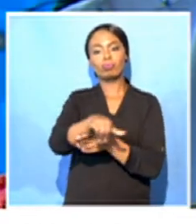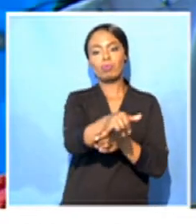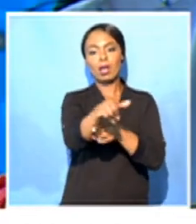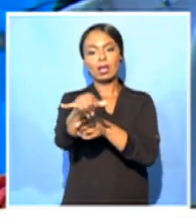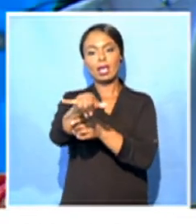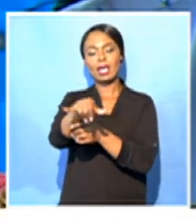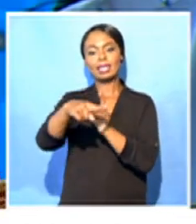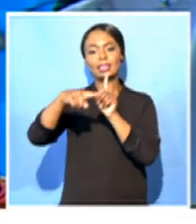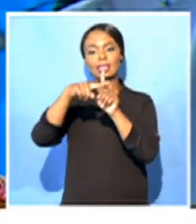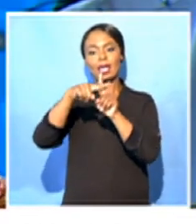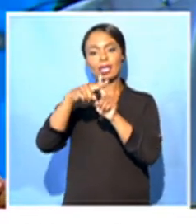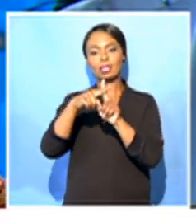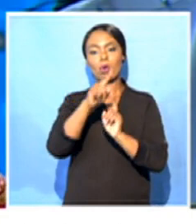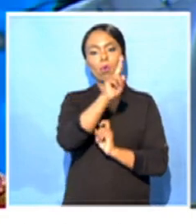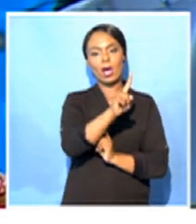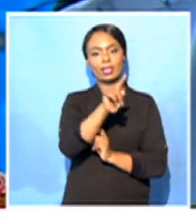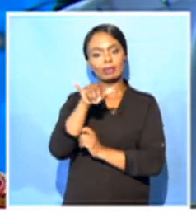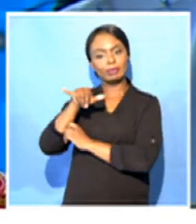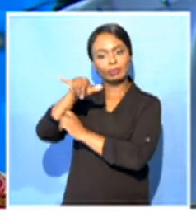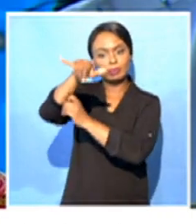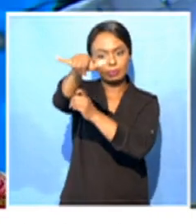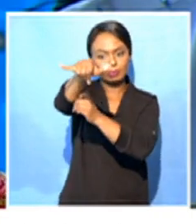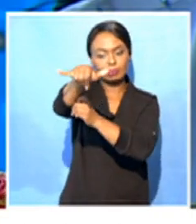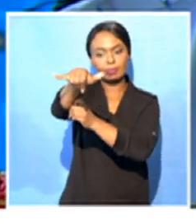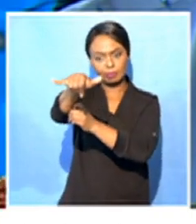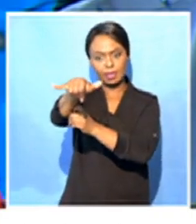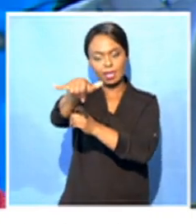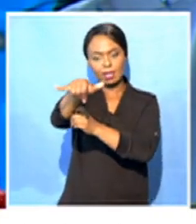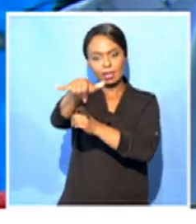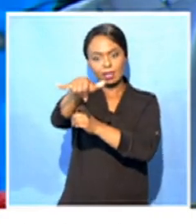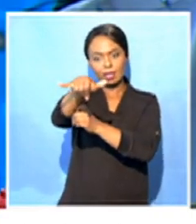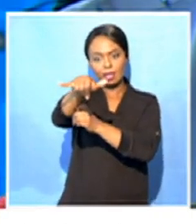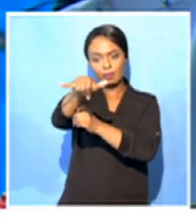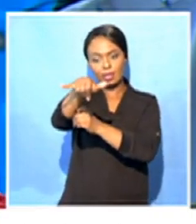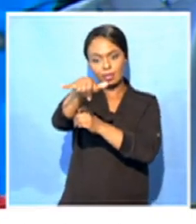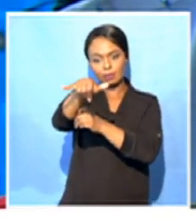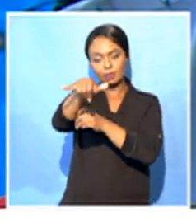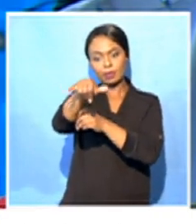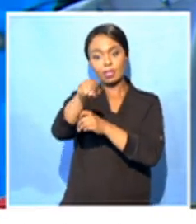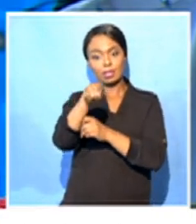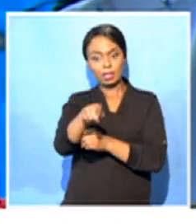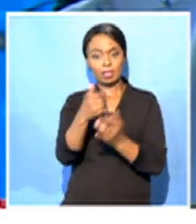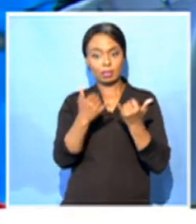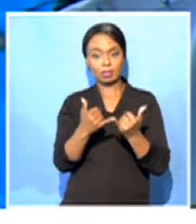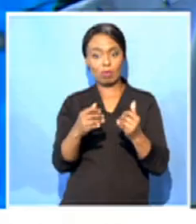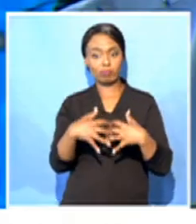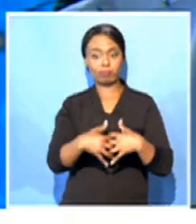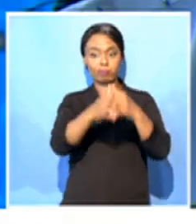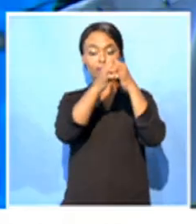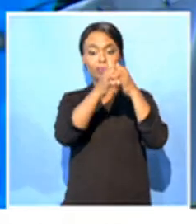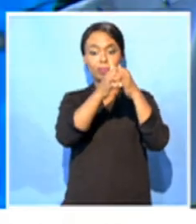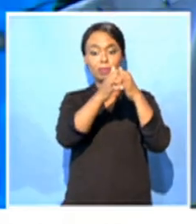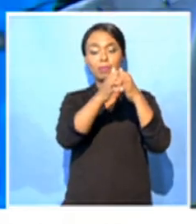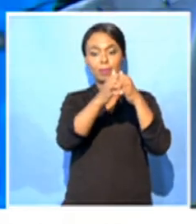a target with one aircraft breaking off from the formation in order to conduct a